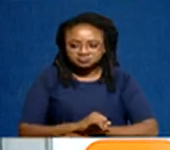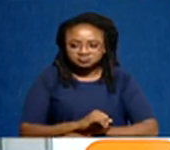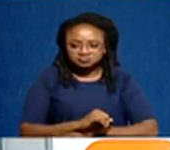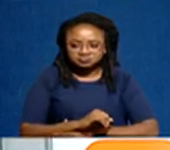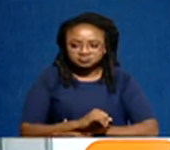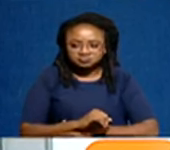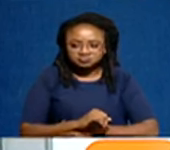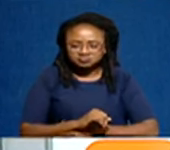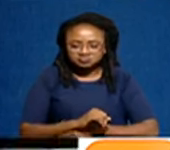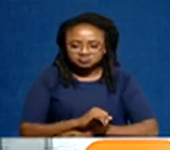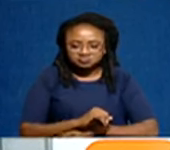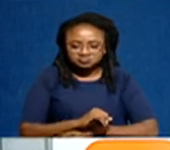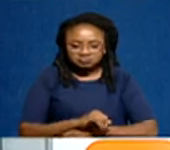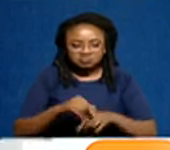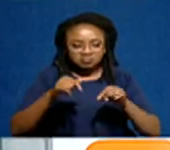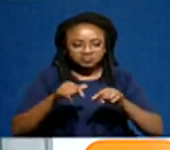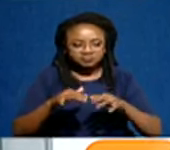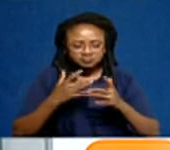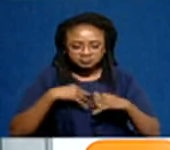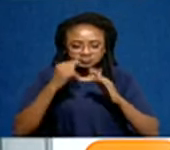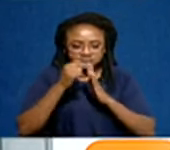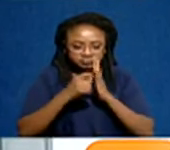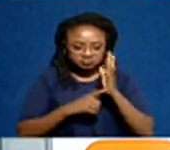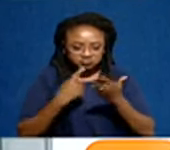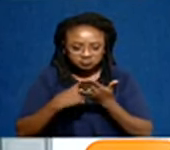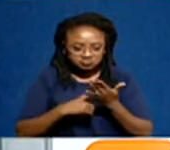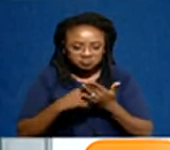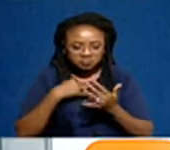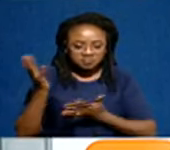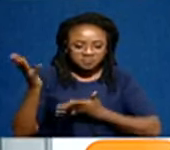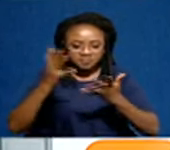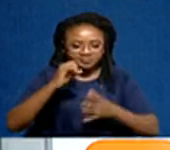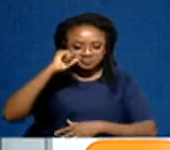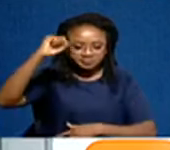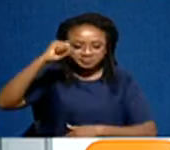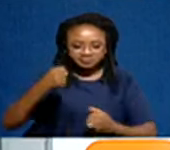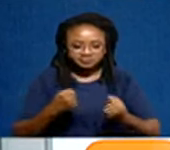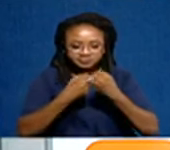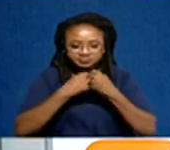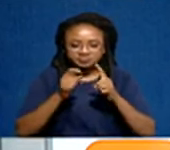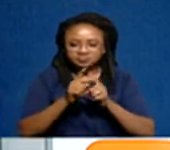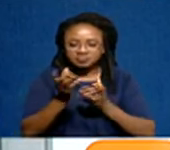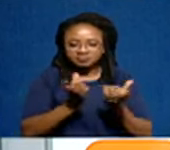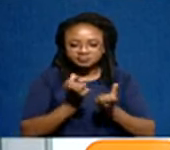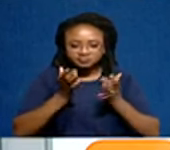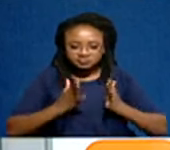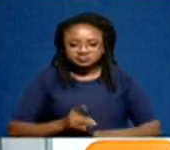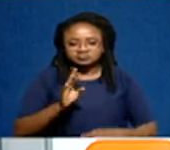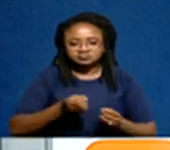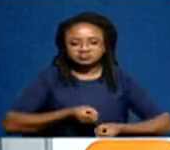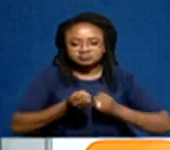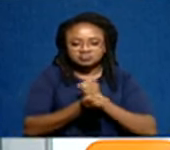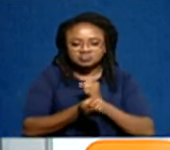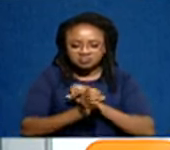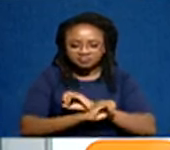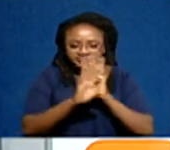Well, tonight, in remarks that could trigger political storm in the coming days, businessman Narendra Raval has expressed his wishes for President